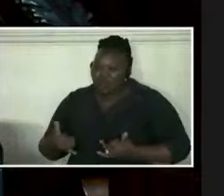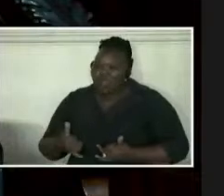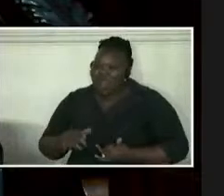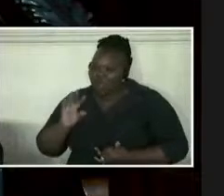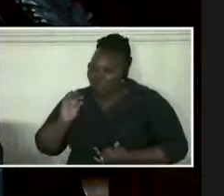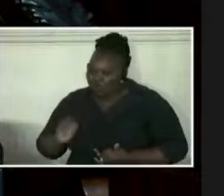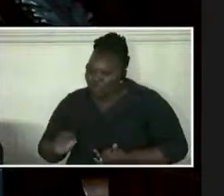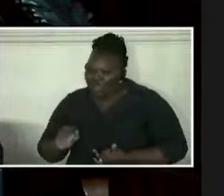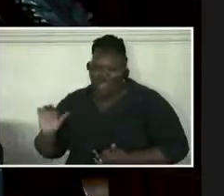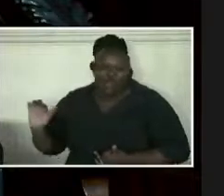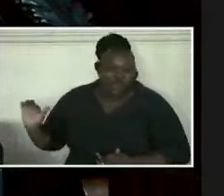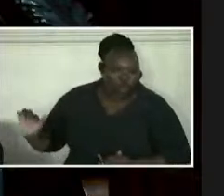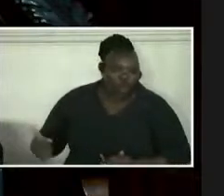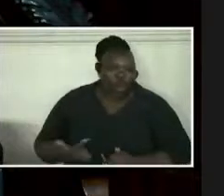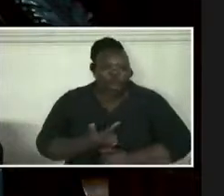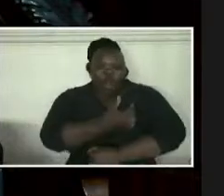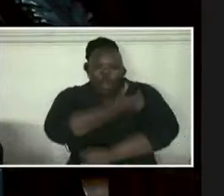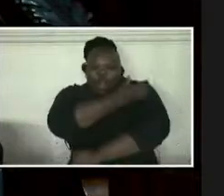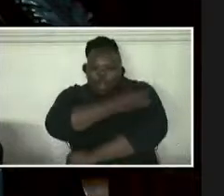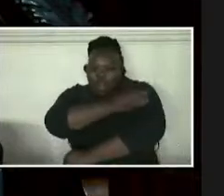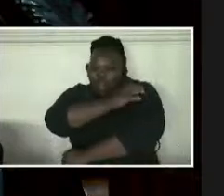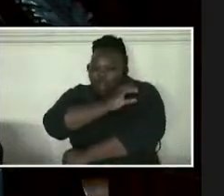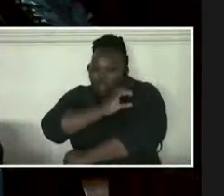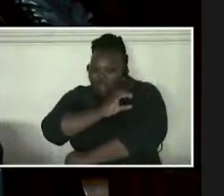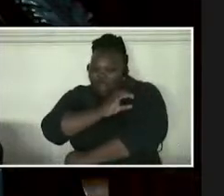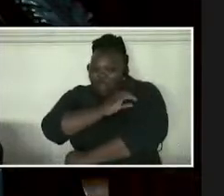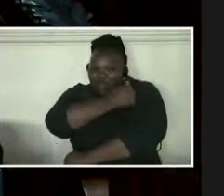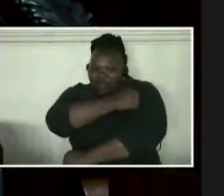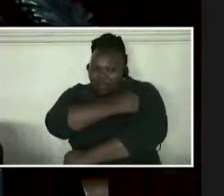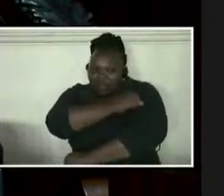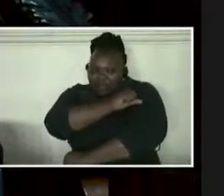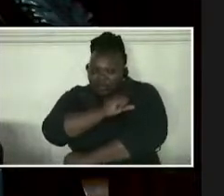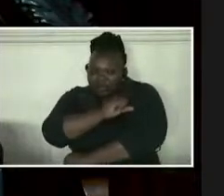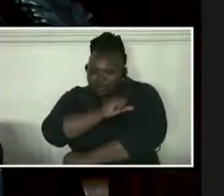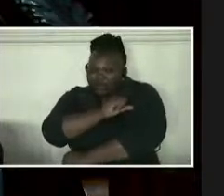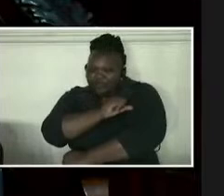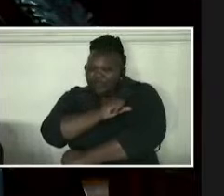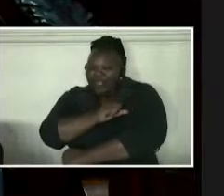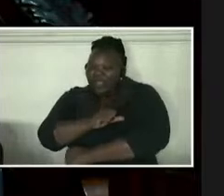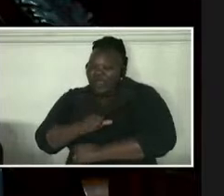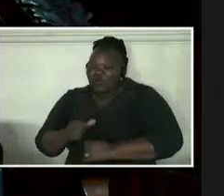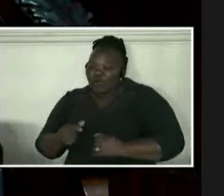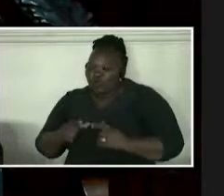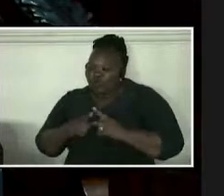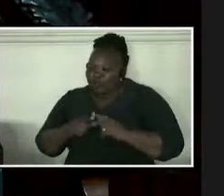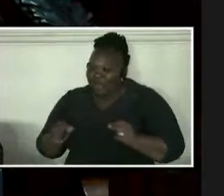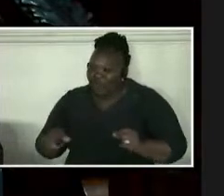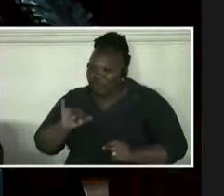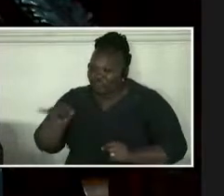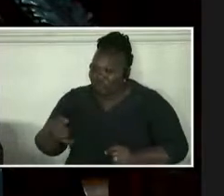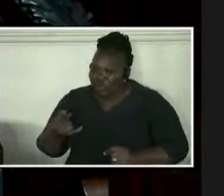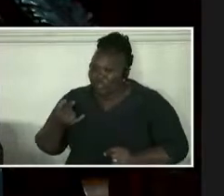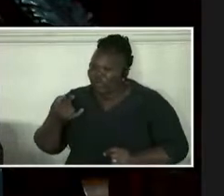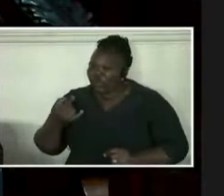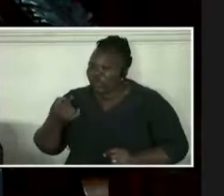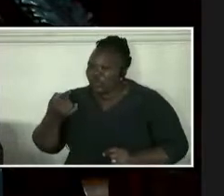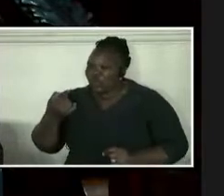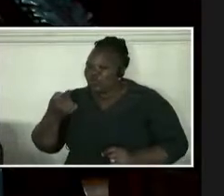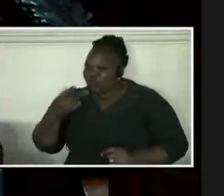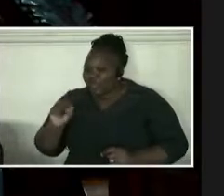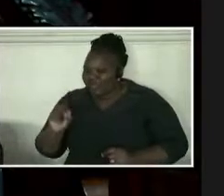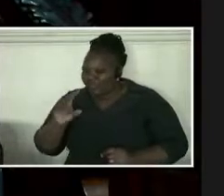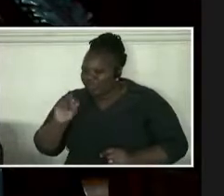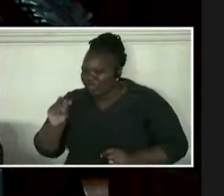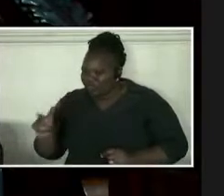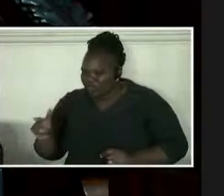available in all in all our primary healthcare facilities and hospitals in the province and at the end of january 2022 85 000